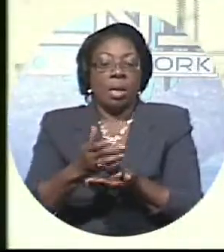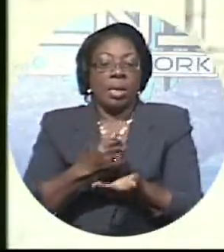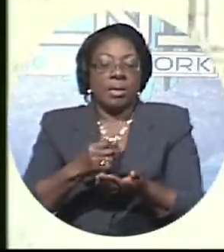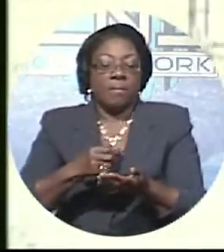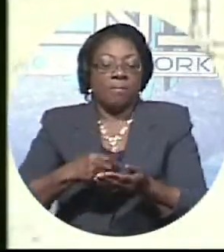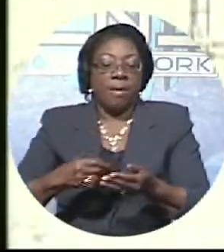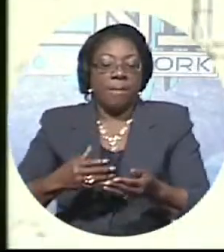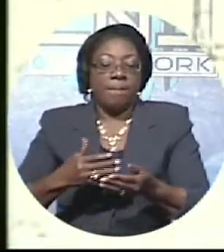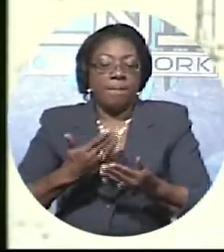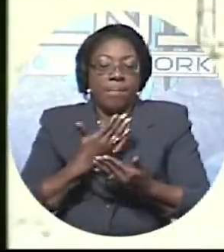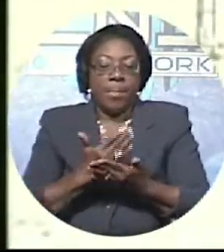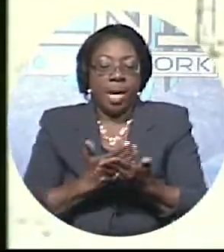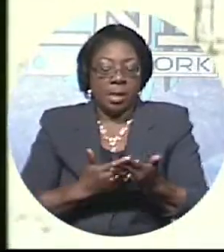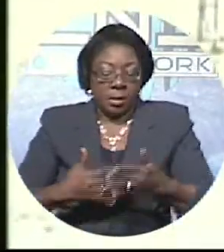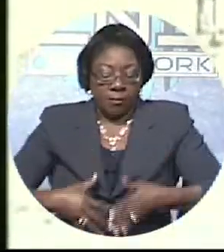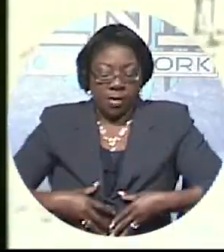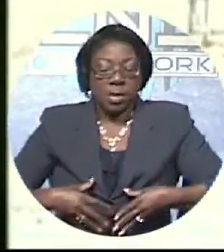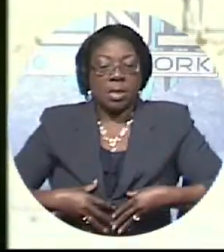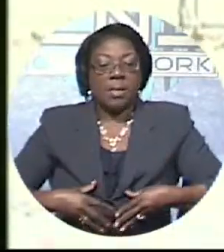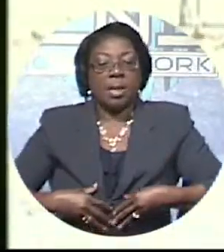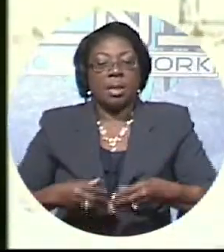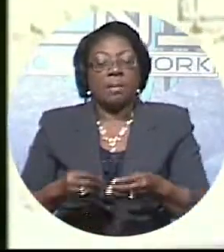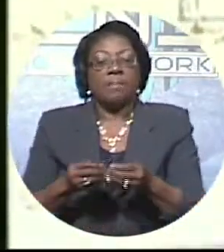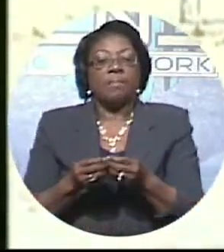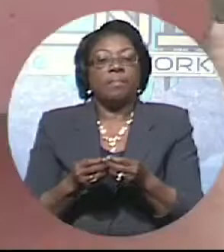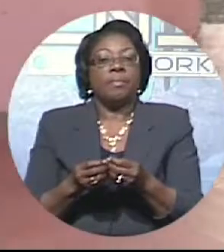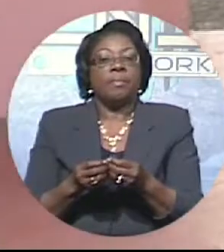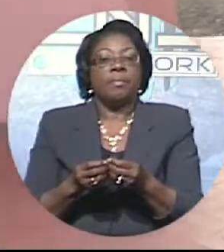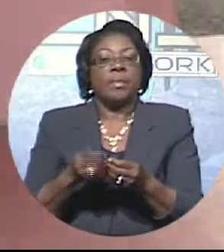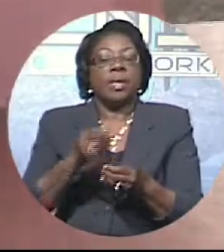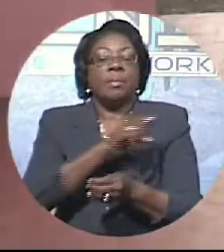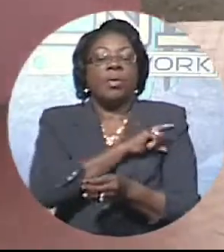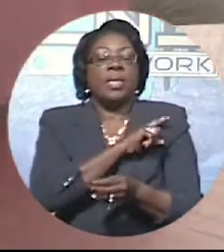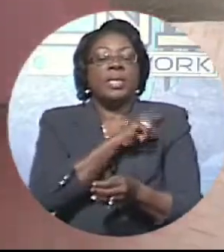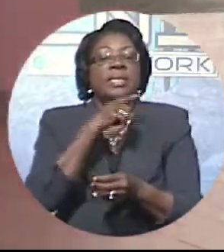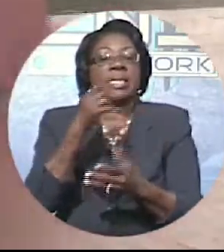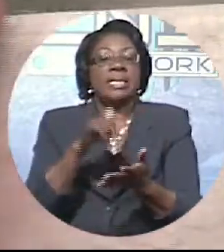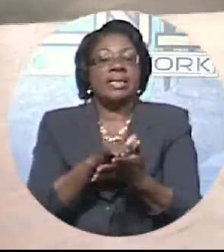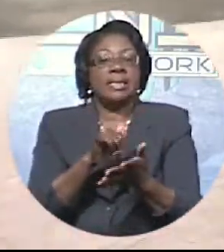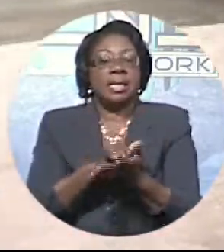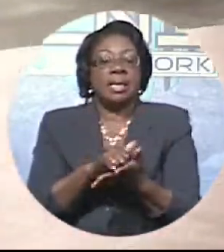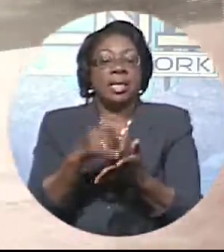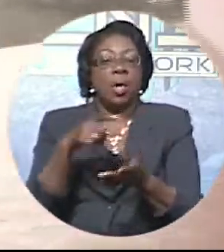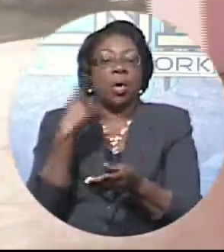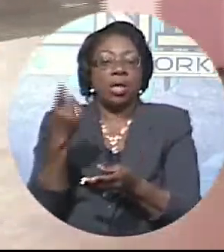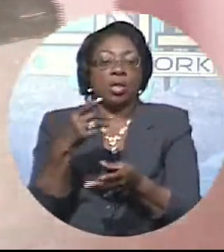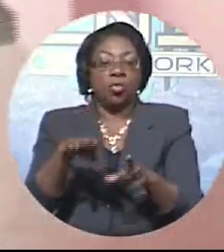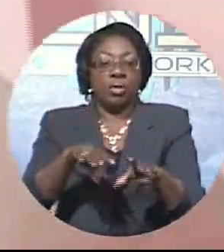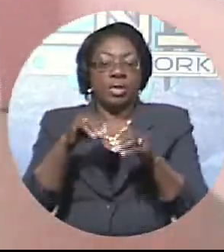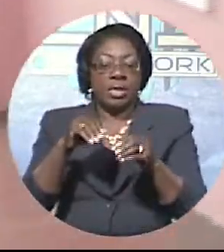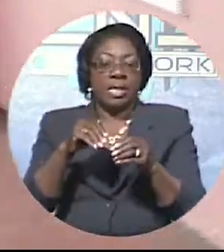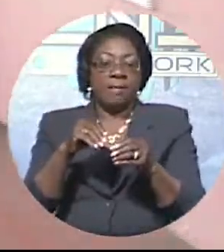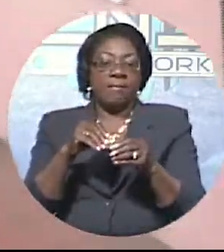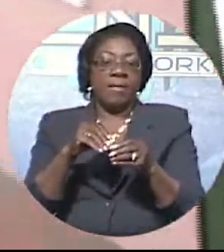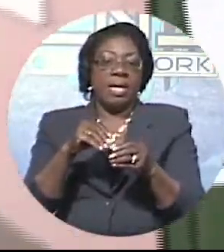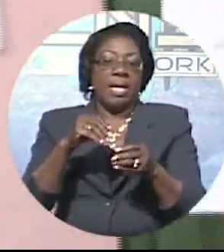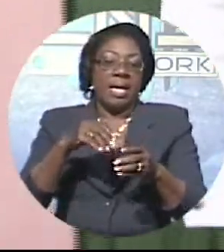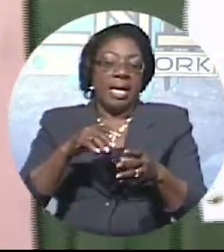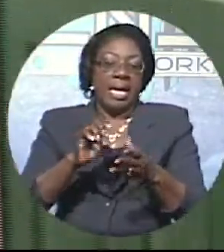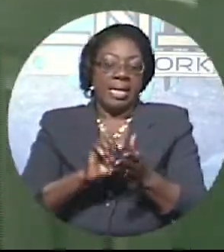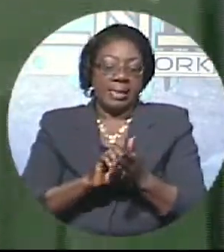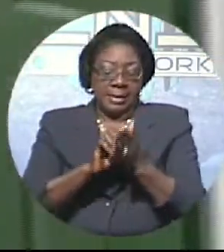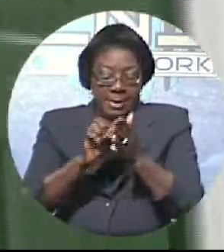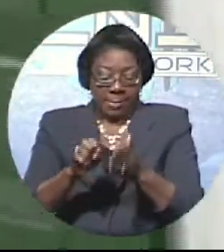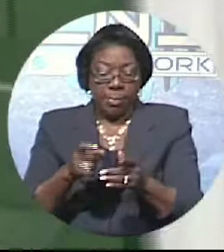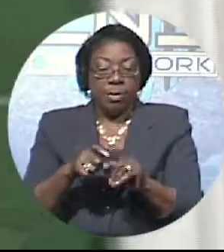victim's spleen, vitreous fluid, and stomach contents. Another police witness testified that he also received biological samples and